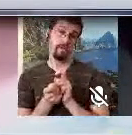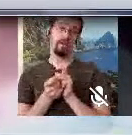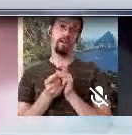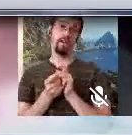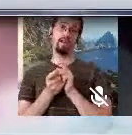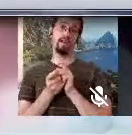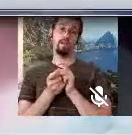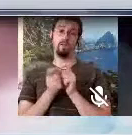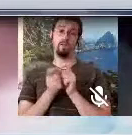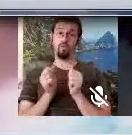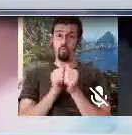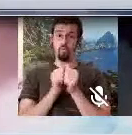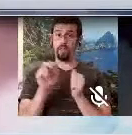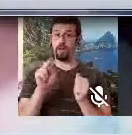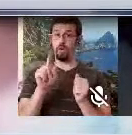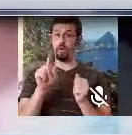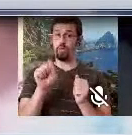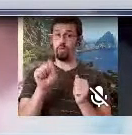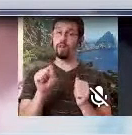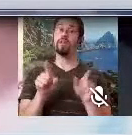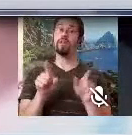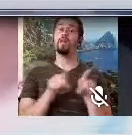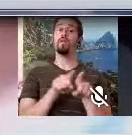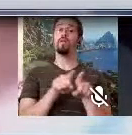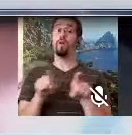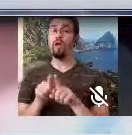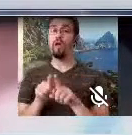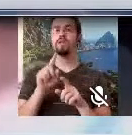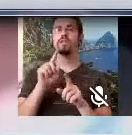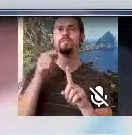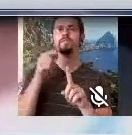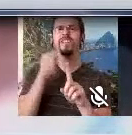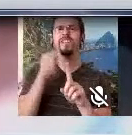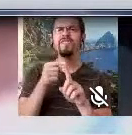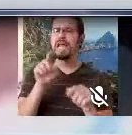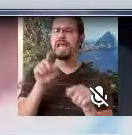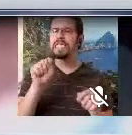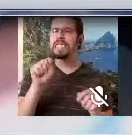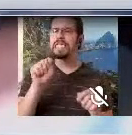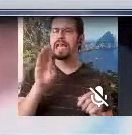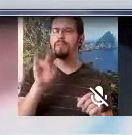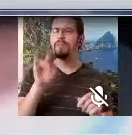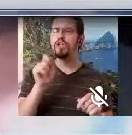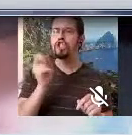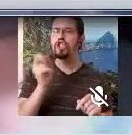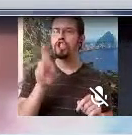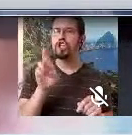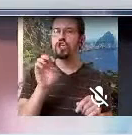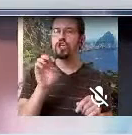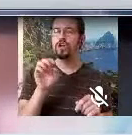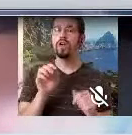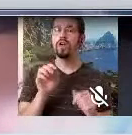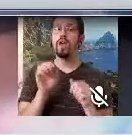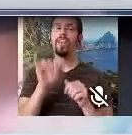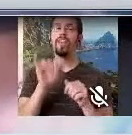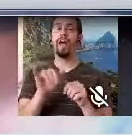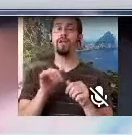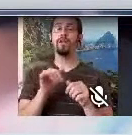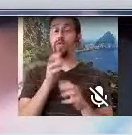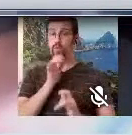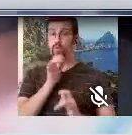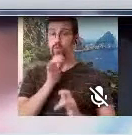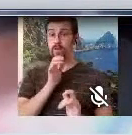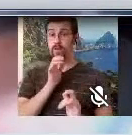notes, as well as a particular kind of tablature for the wind instruments that are being written for right